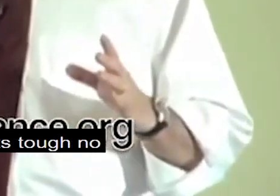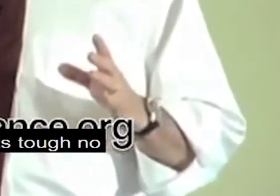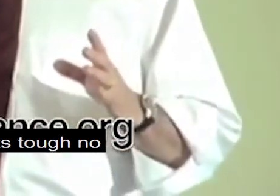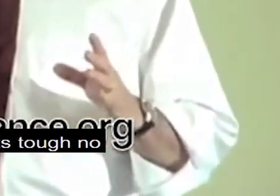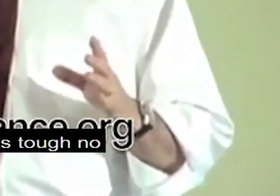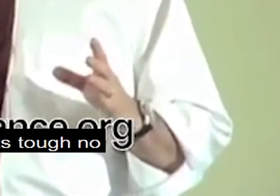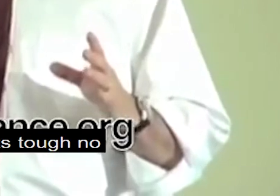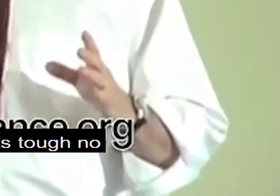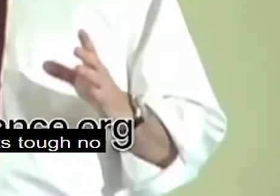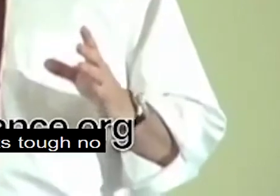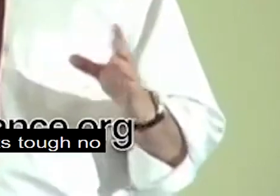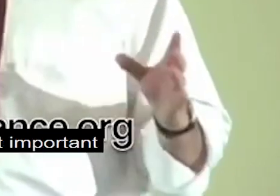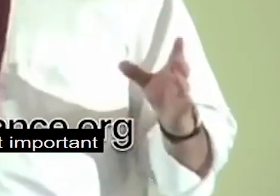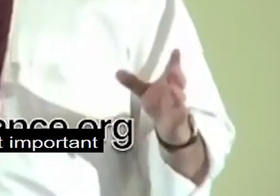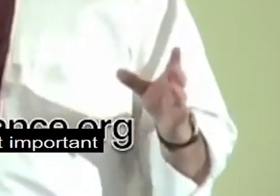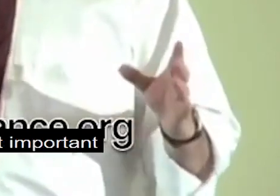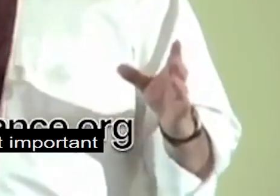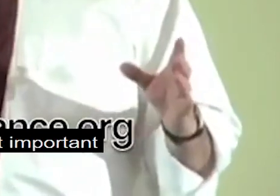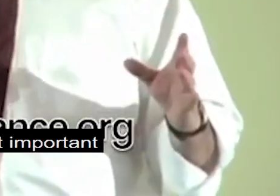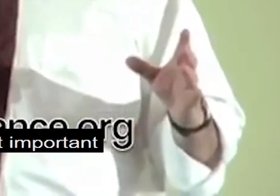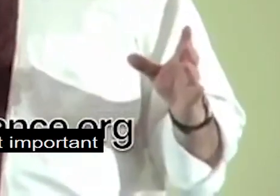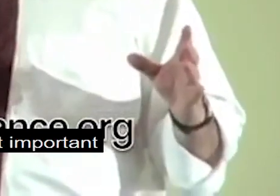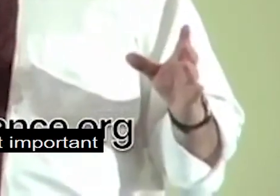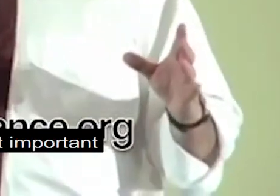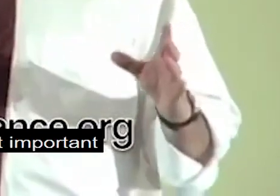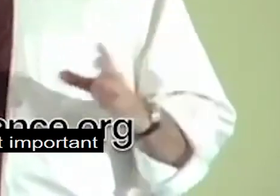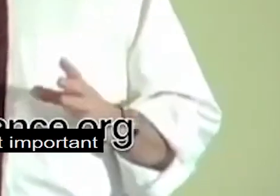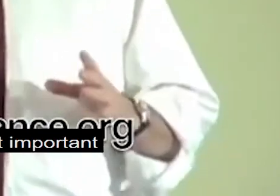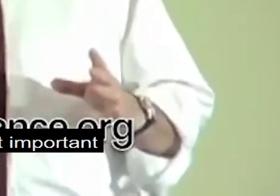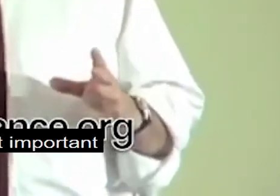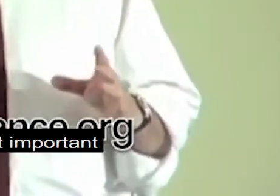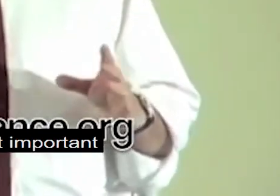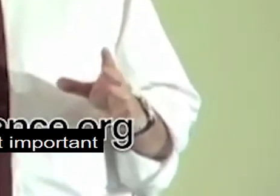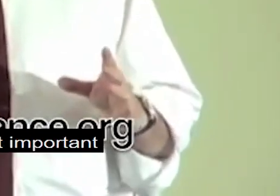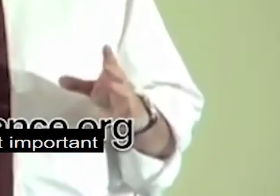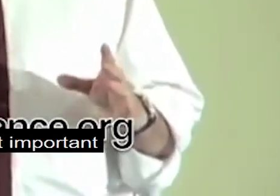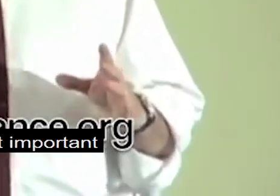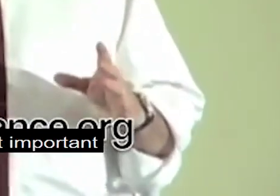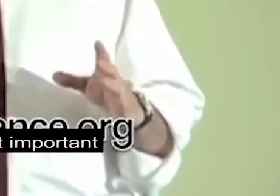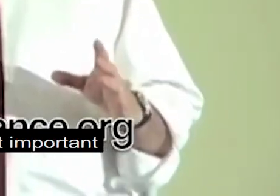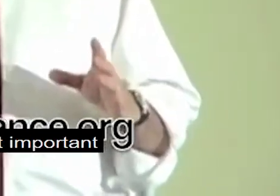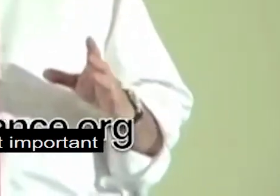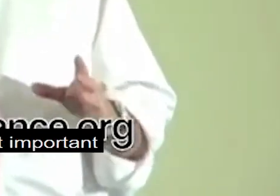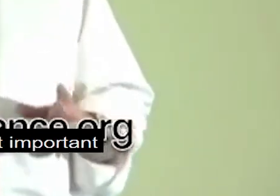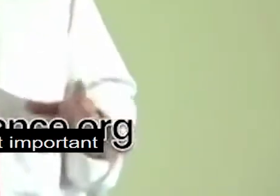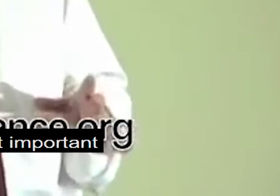gets tough. No philosophy, no guide.